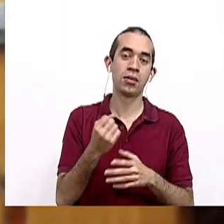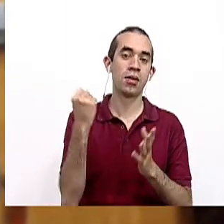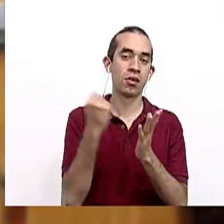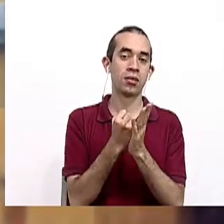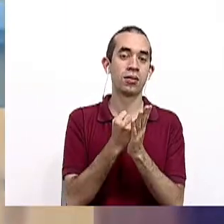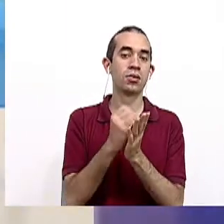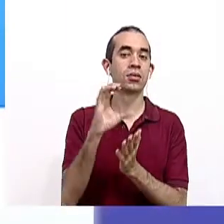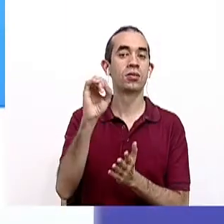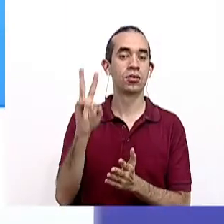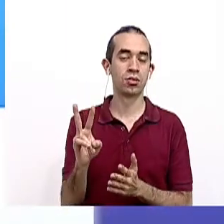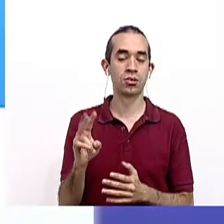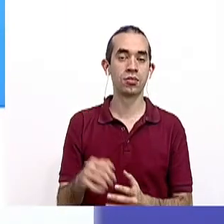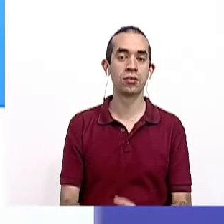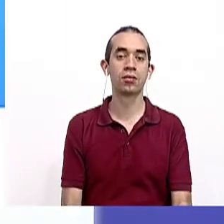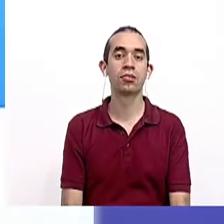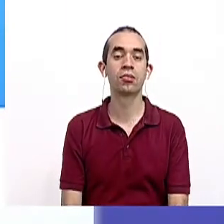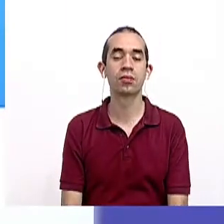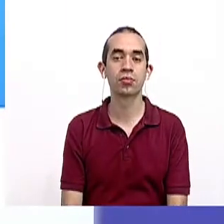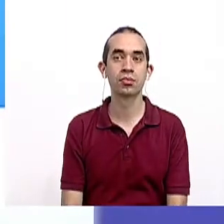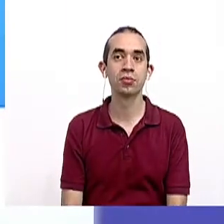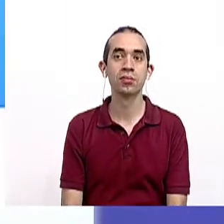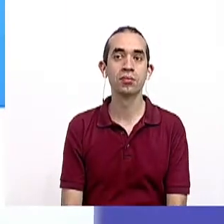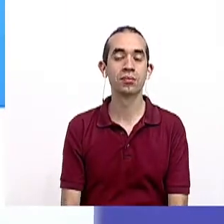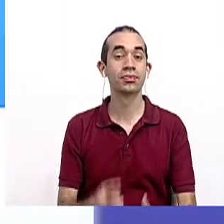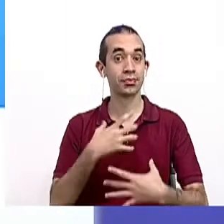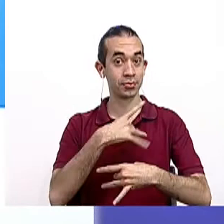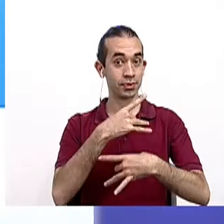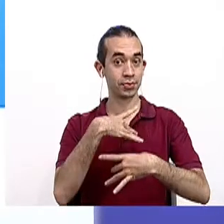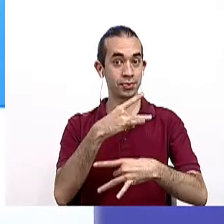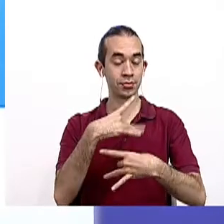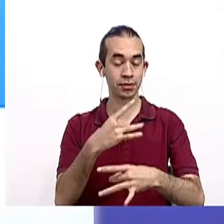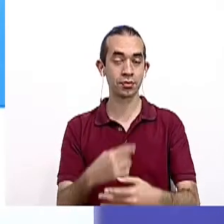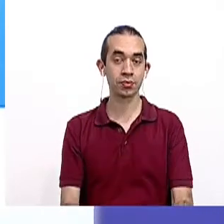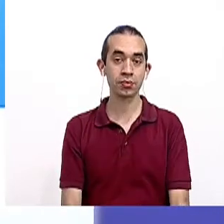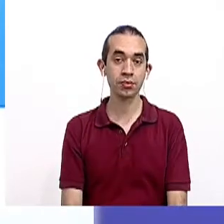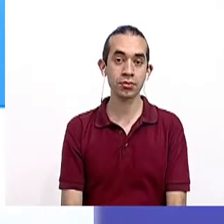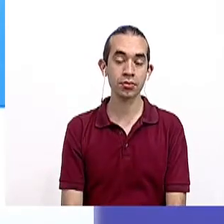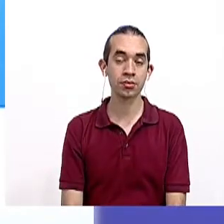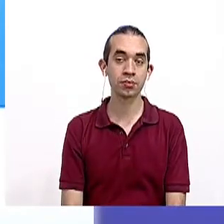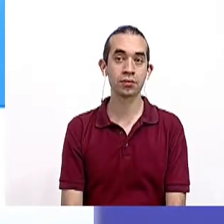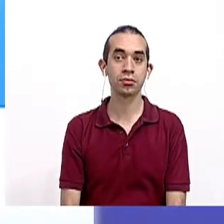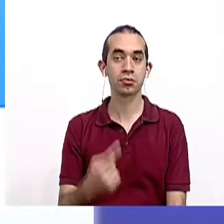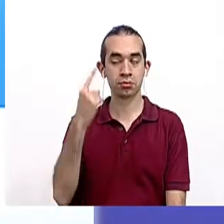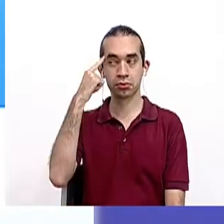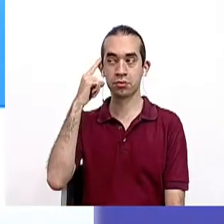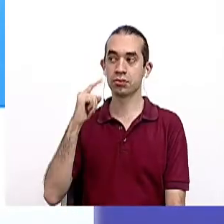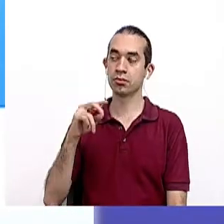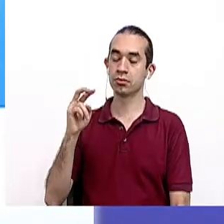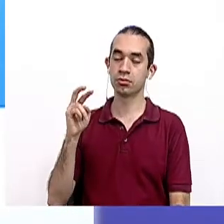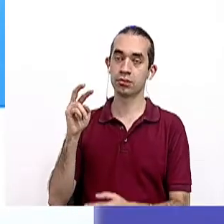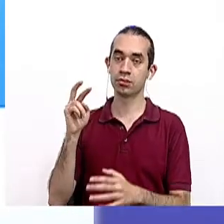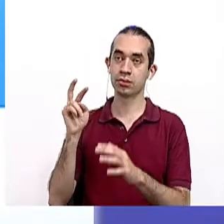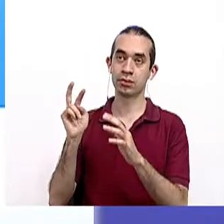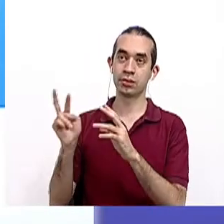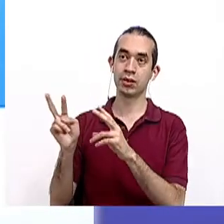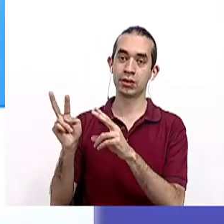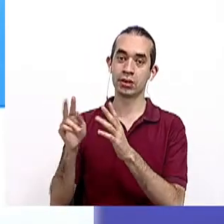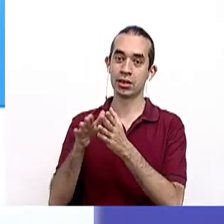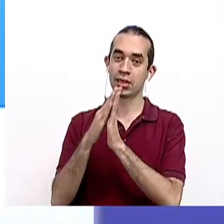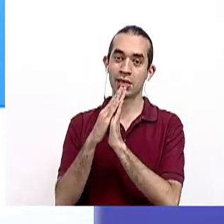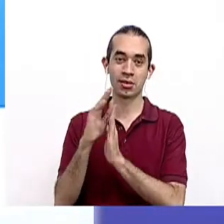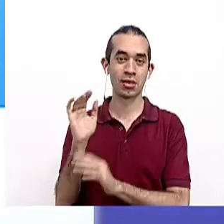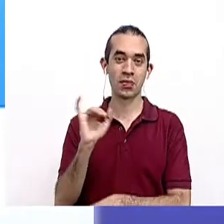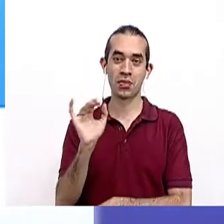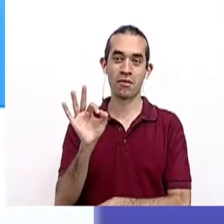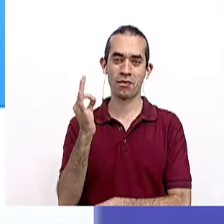your sandwich. Isn't that interesting? Now, I think from now on, I won't look at a sandwich the same way I